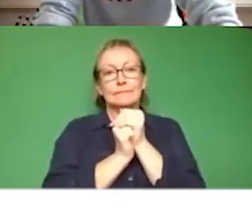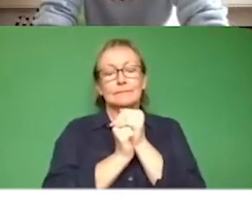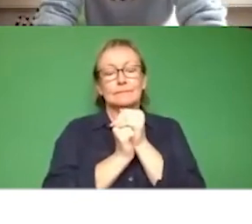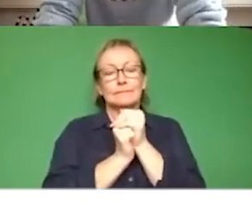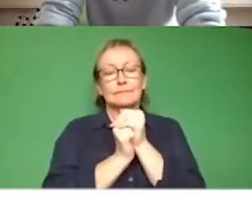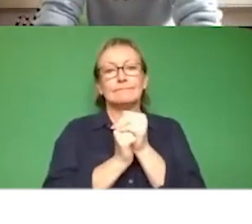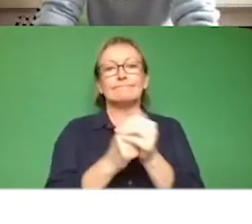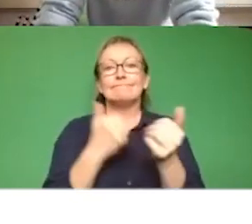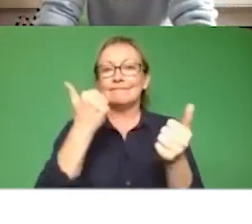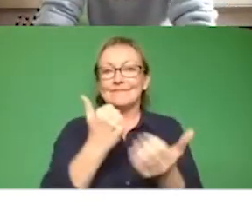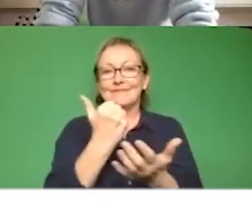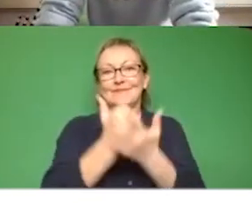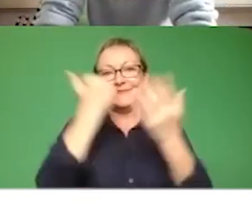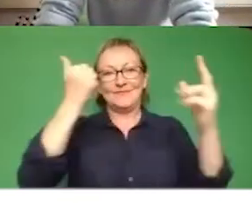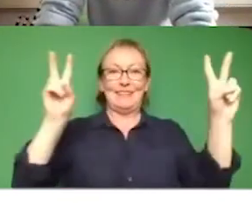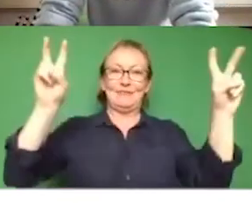mantra.